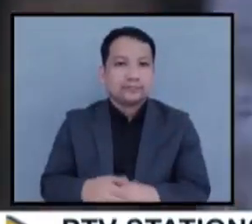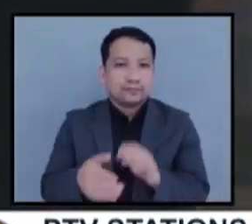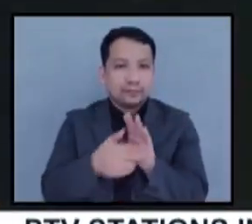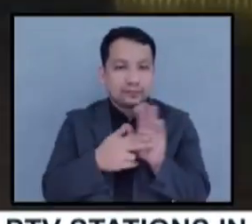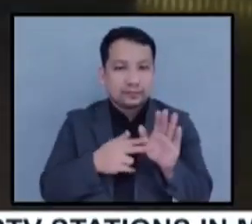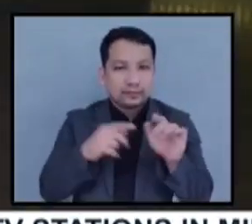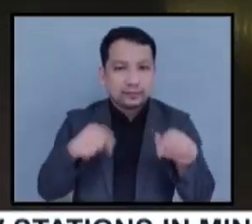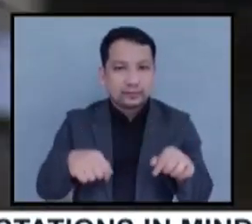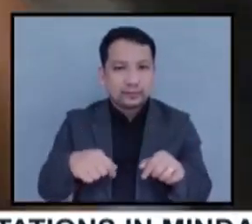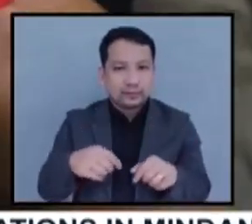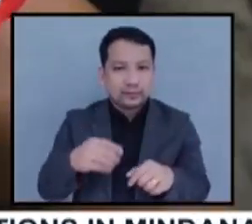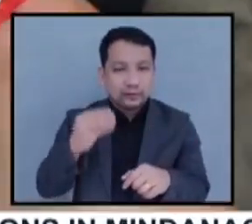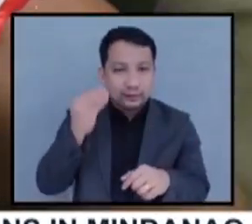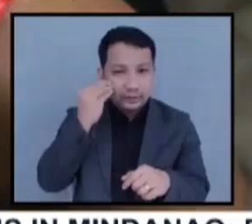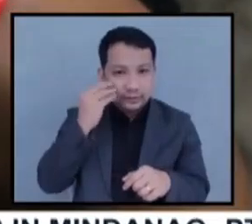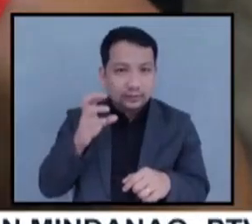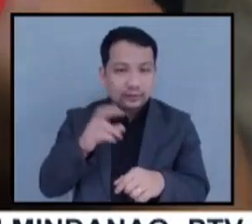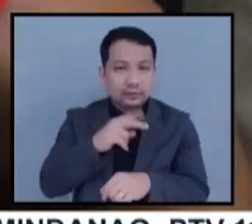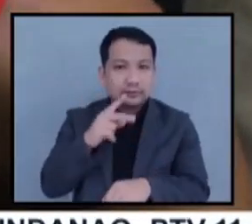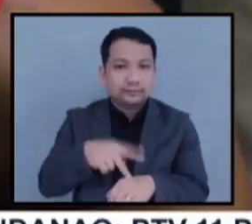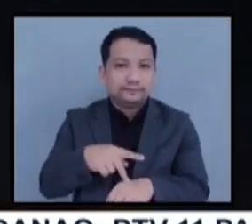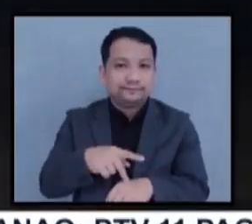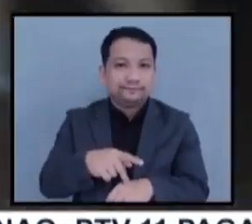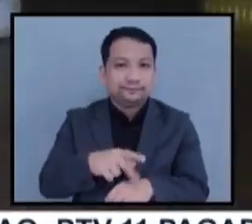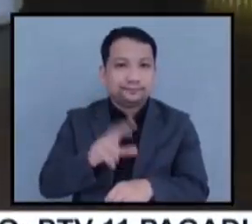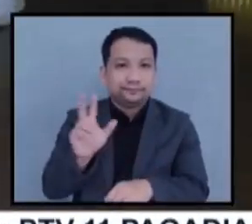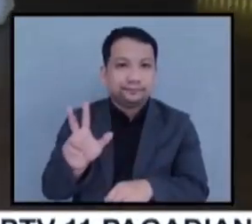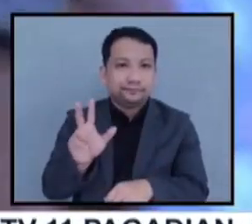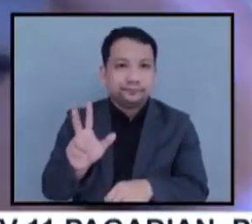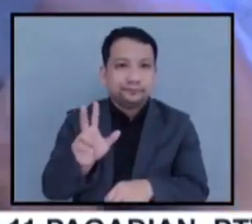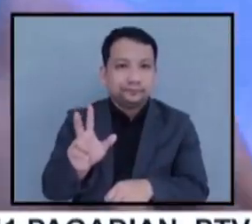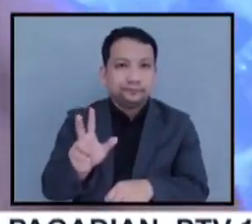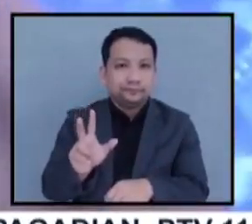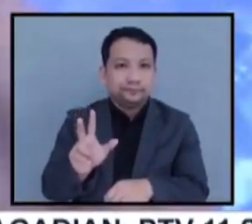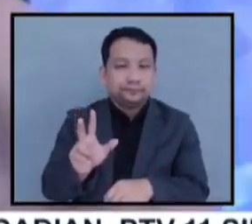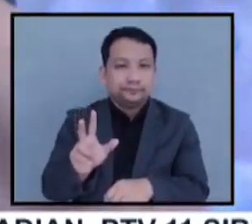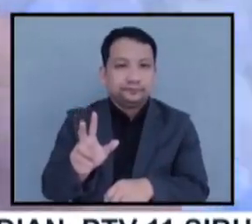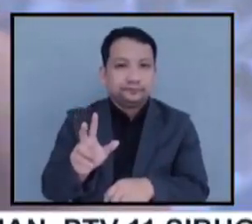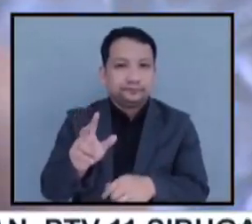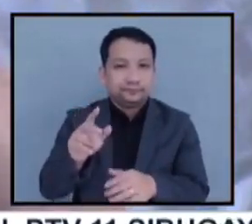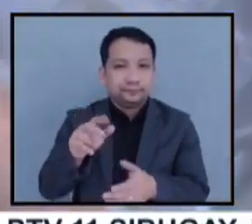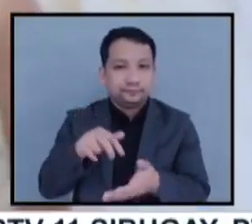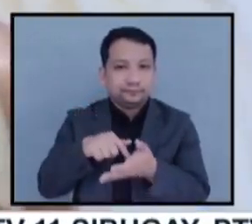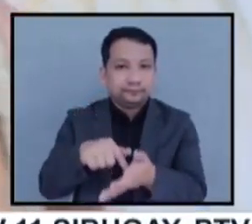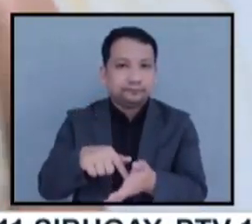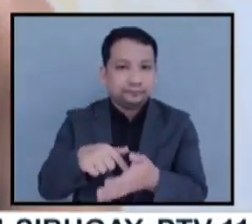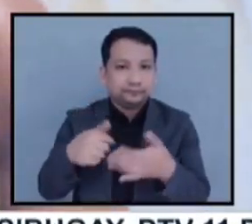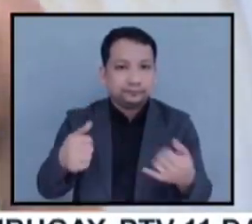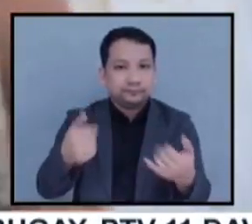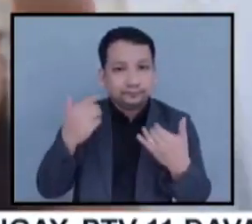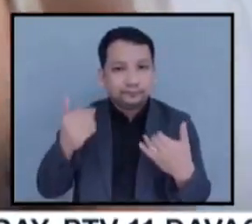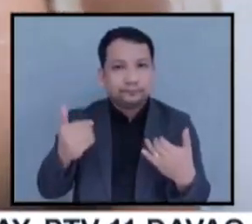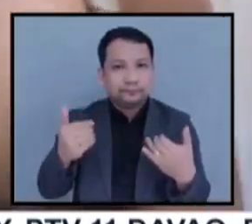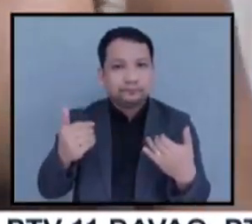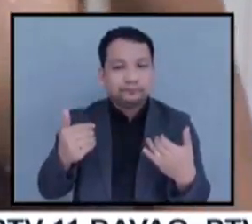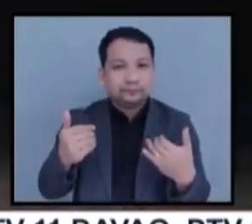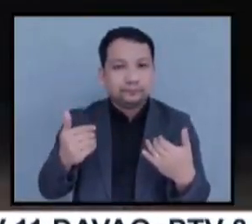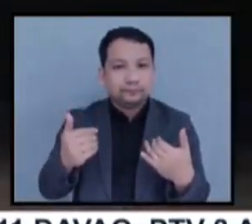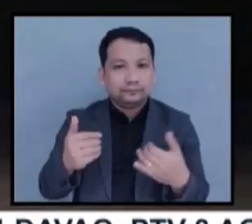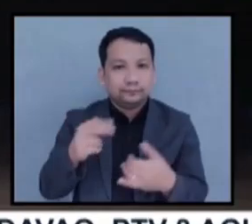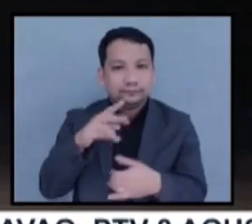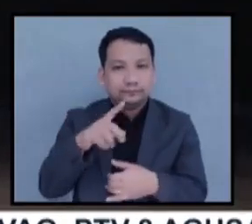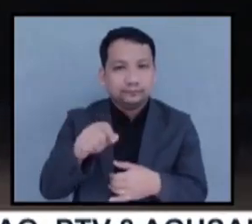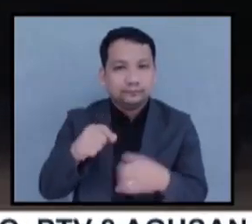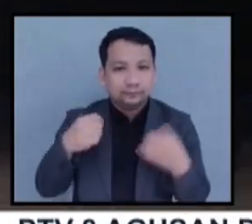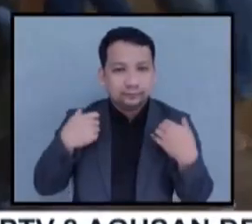Mistress of Filipinas. 30 kandidato ang rumampa sa harap ng press, suot ang kanilang Victoria's Secret inspired swimwear